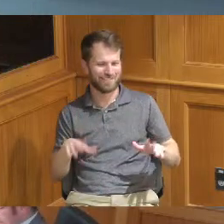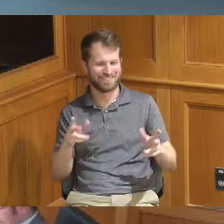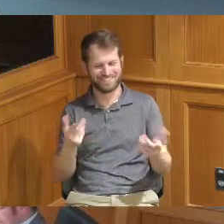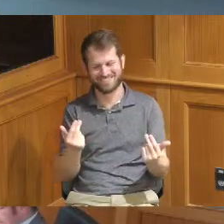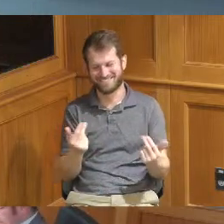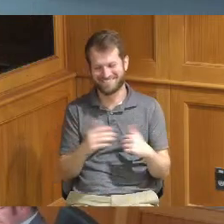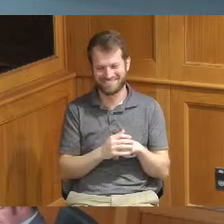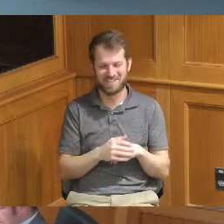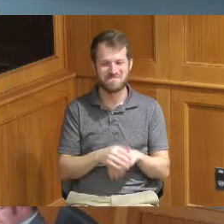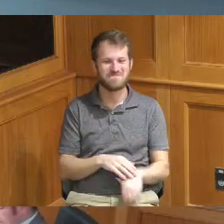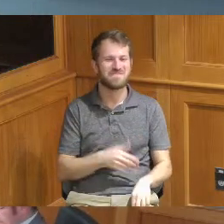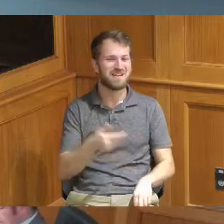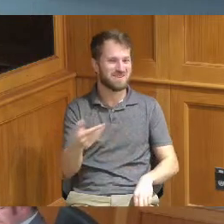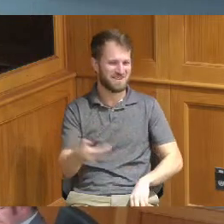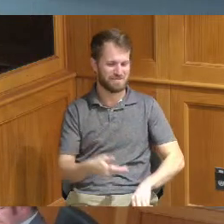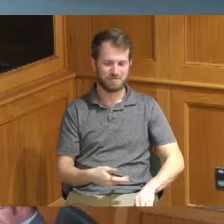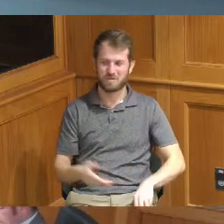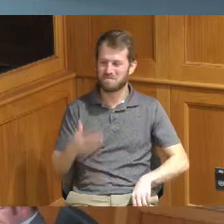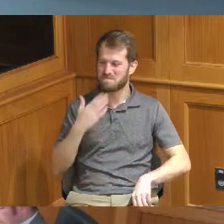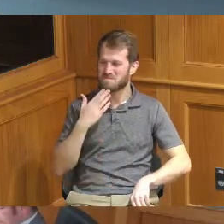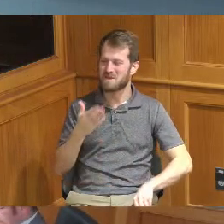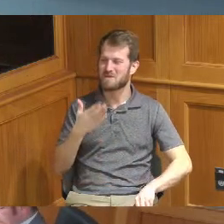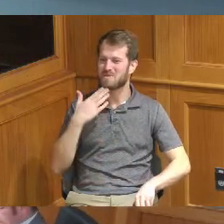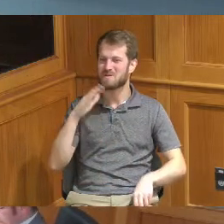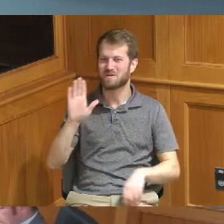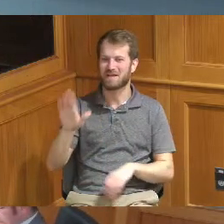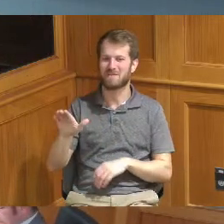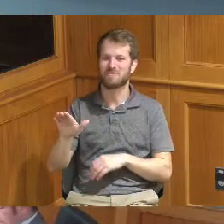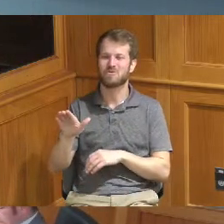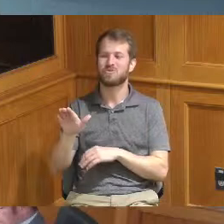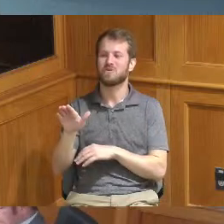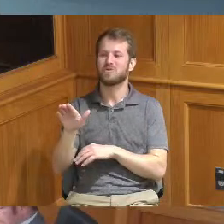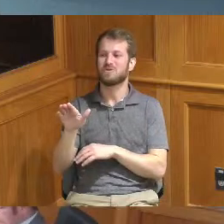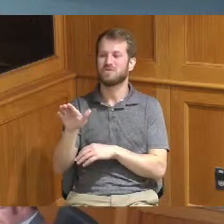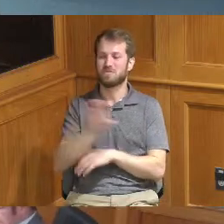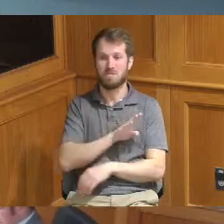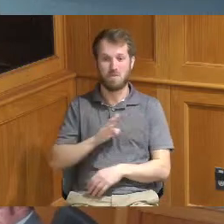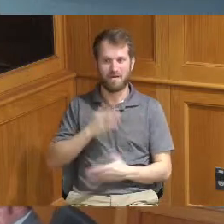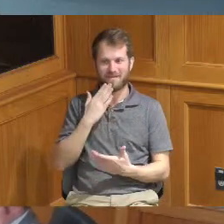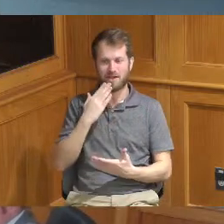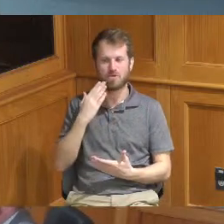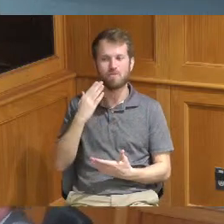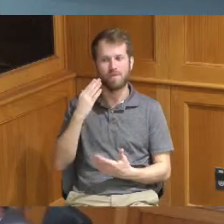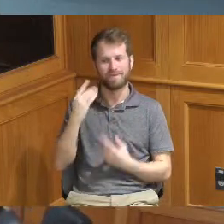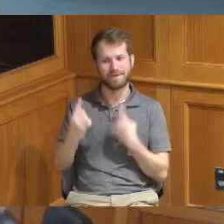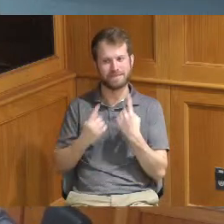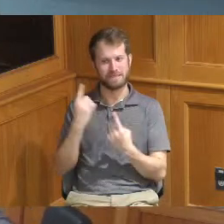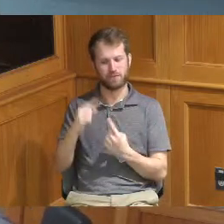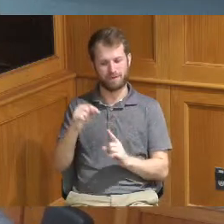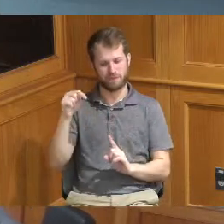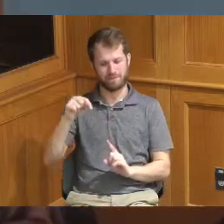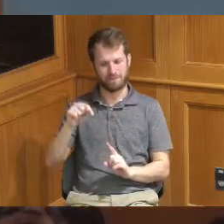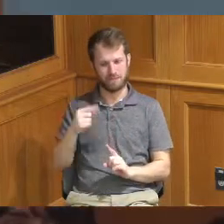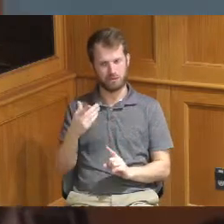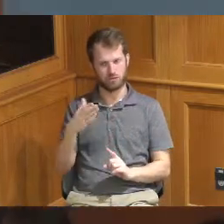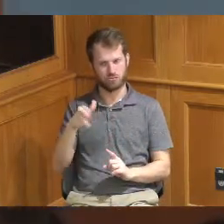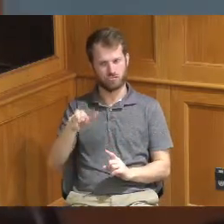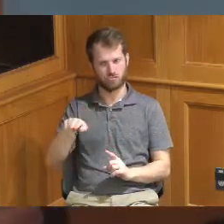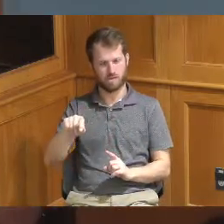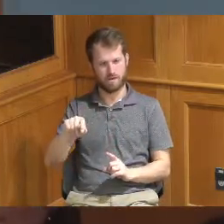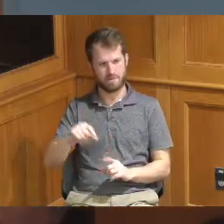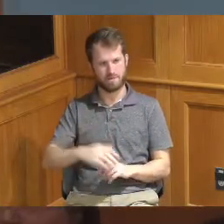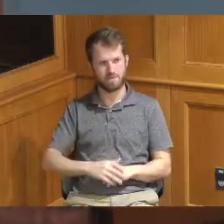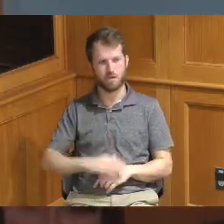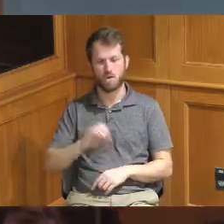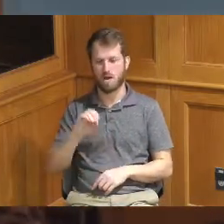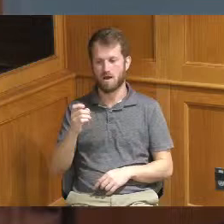Welcome. Thank you. Good afternoon, board, and thank you for the consideration of this grant. On behalf